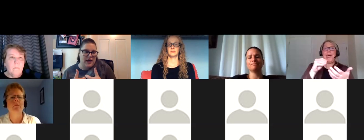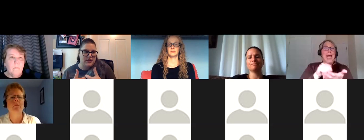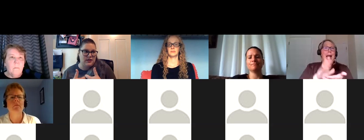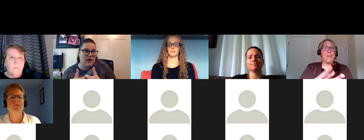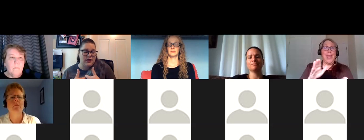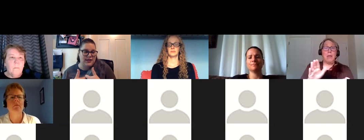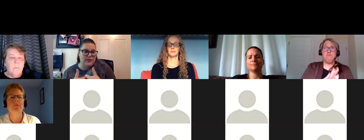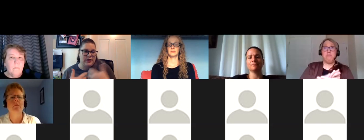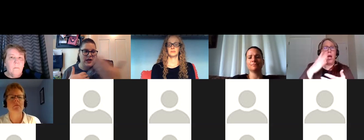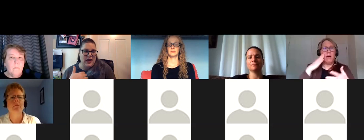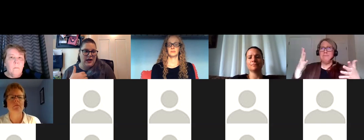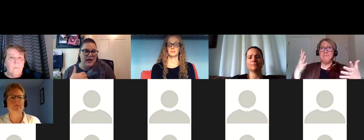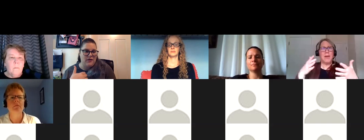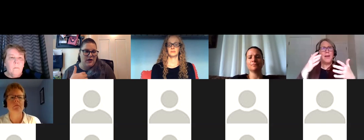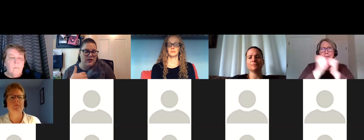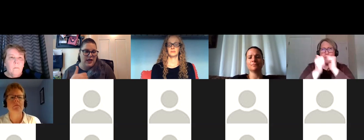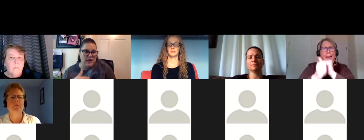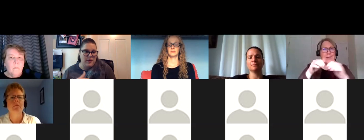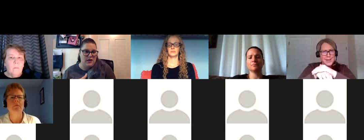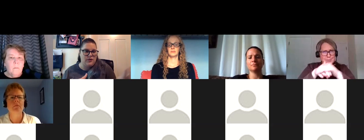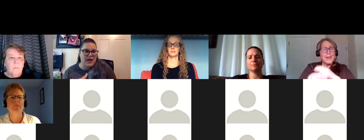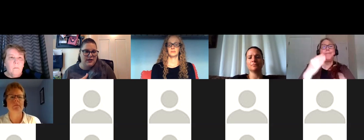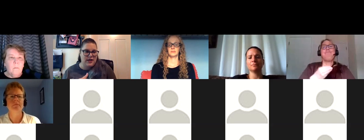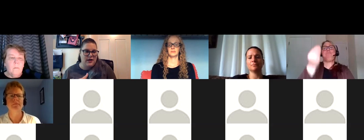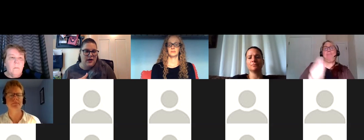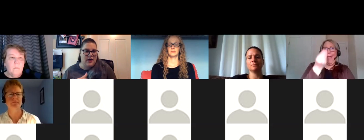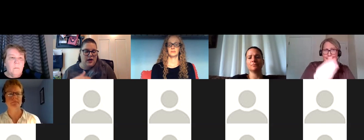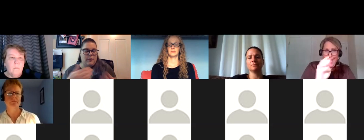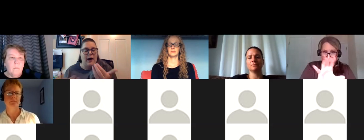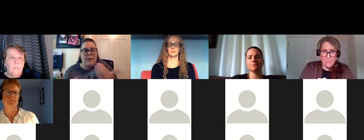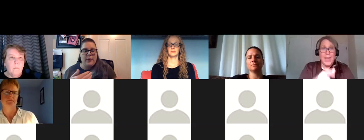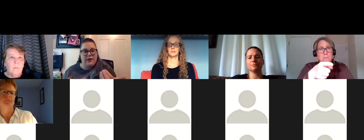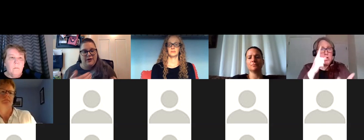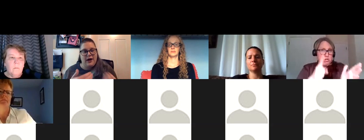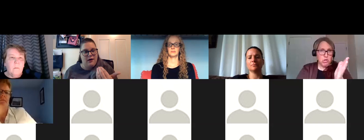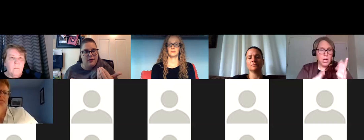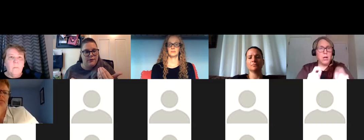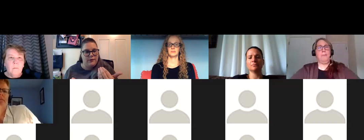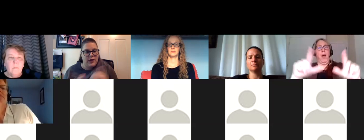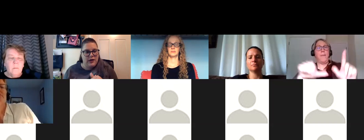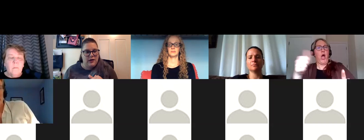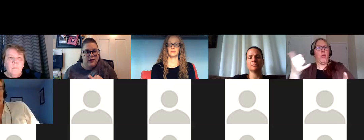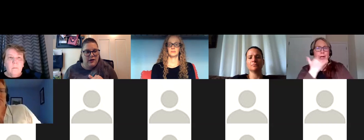knew passed all accessibility and I give it to Amy who checks it, it could pop up another error.